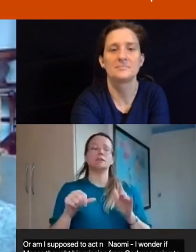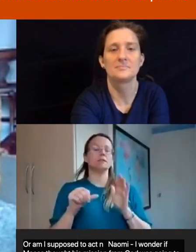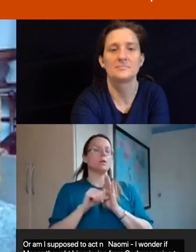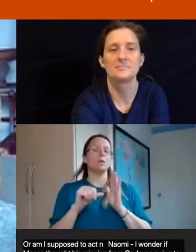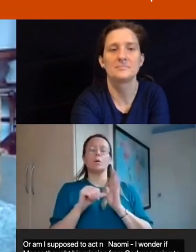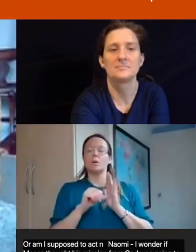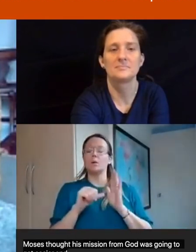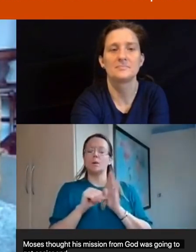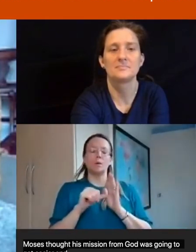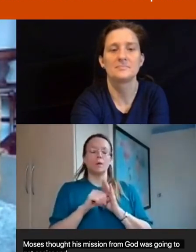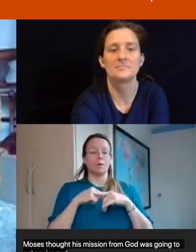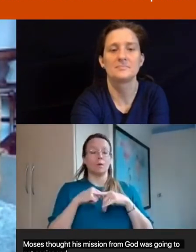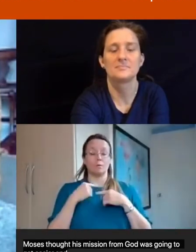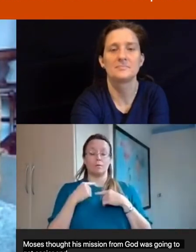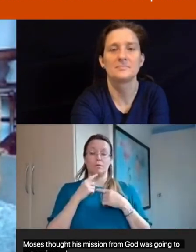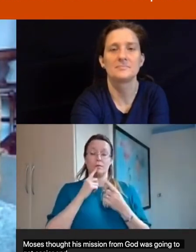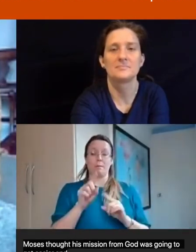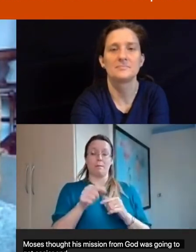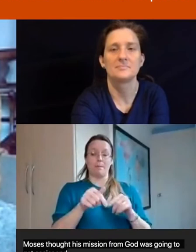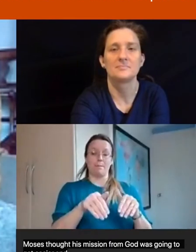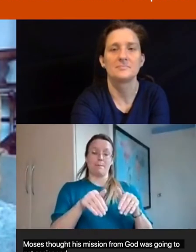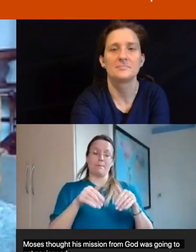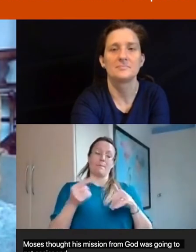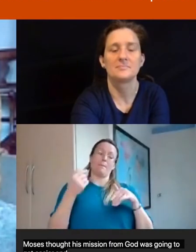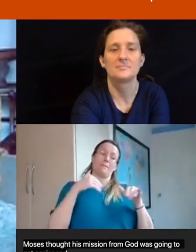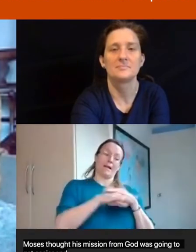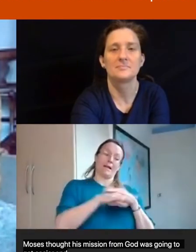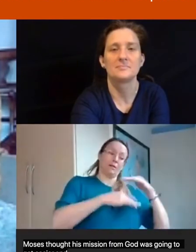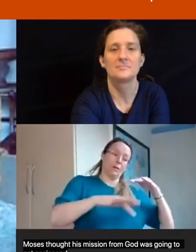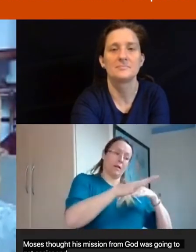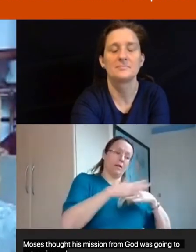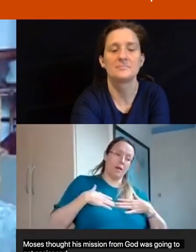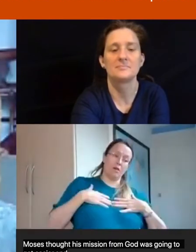I wonder how often he had to retreat back to the wilderness to recover.